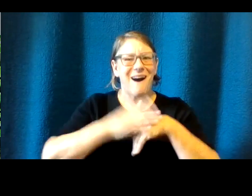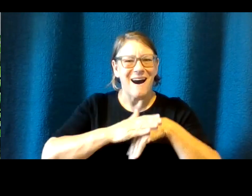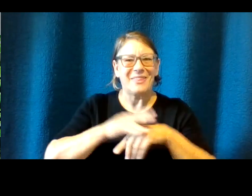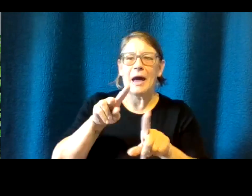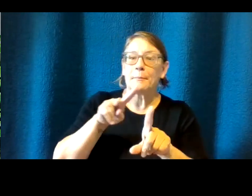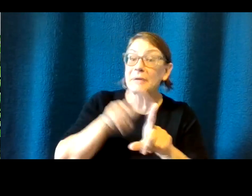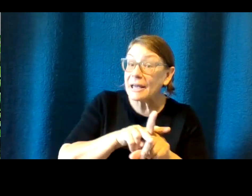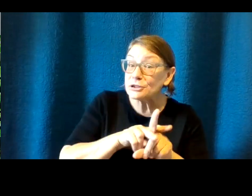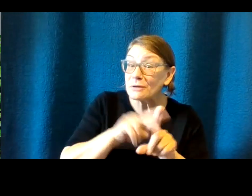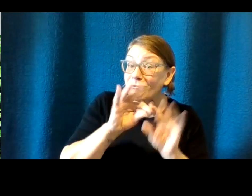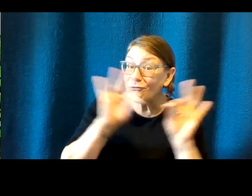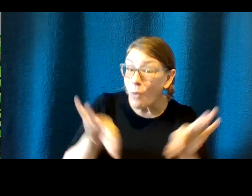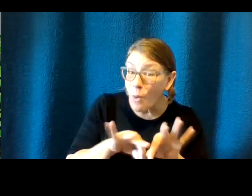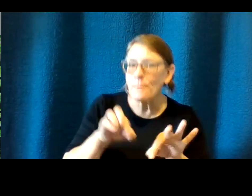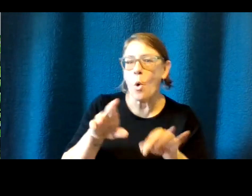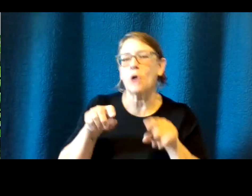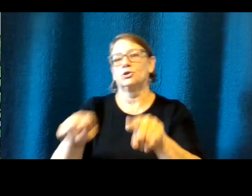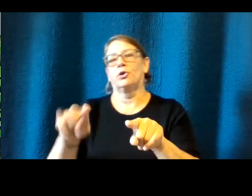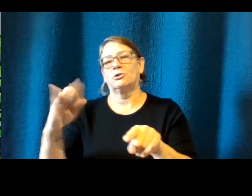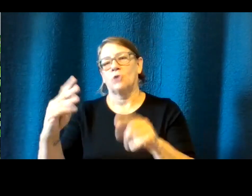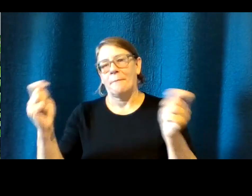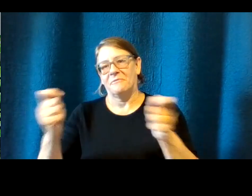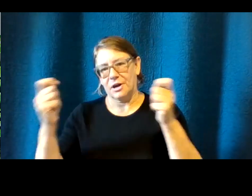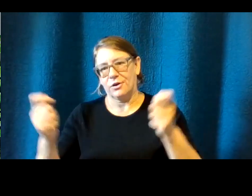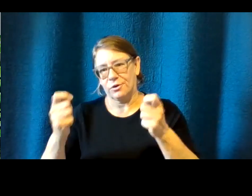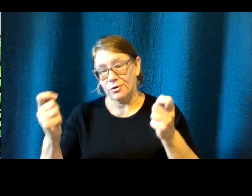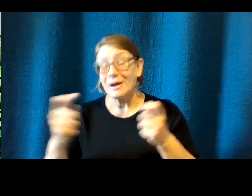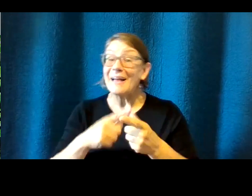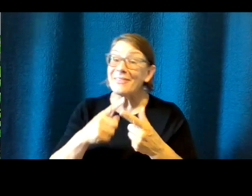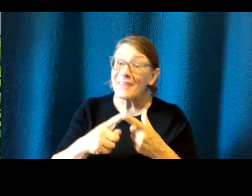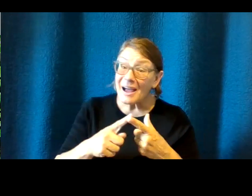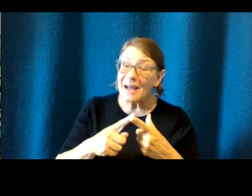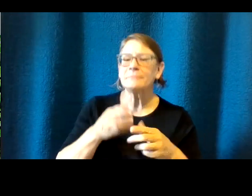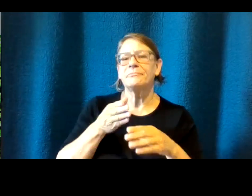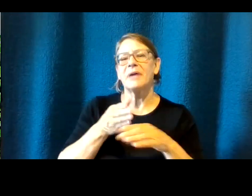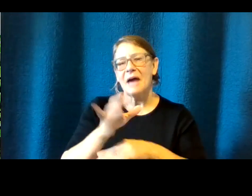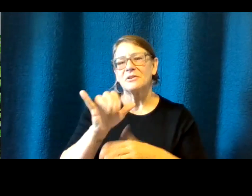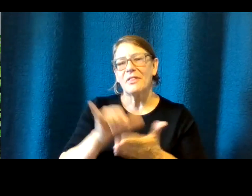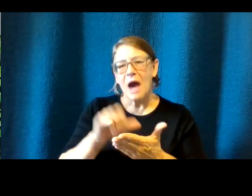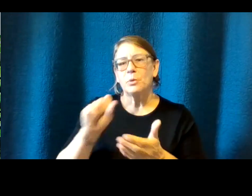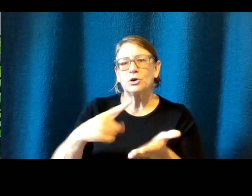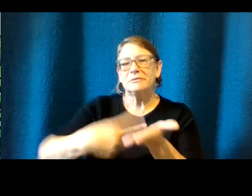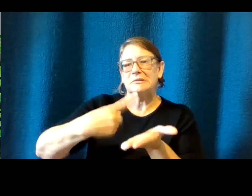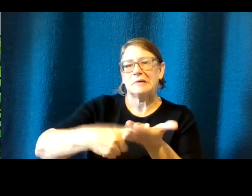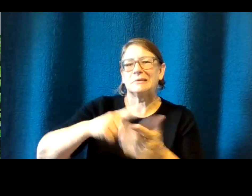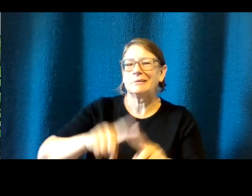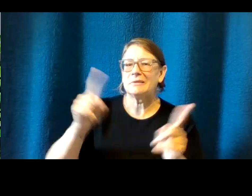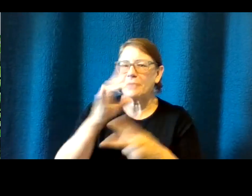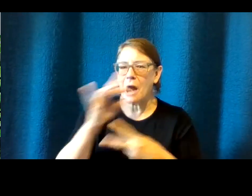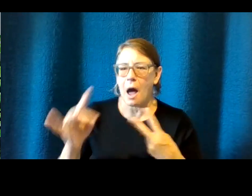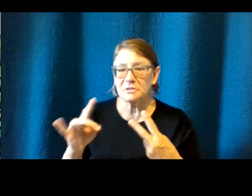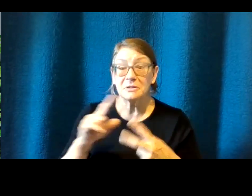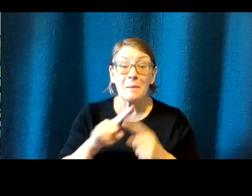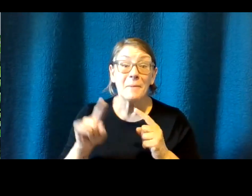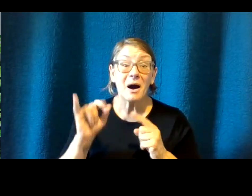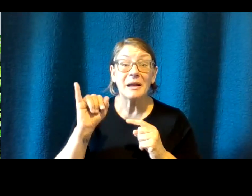application or on a job fair. And then, like I said, then we can discuss some paying options. But if you had an account for a